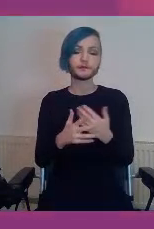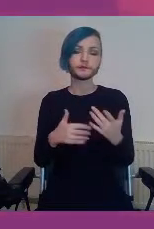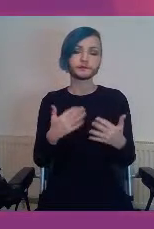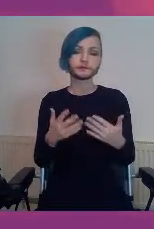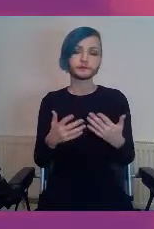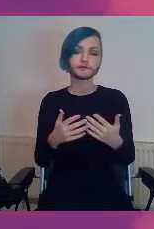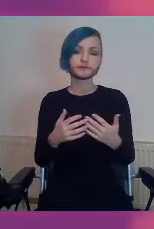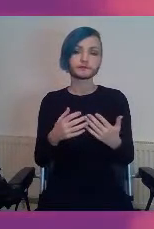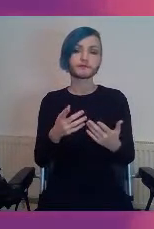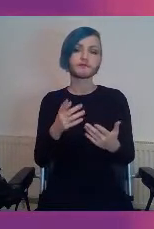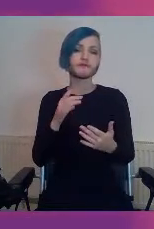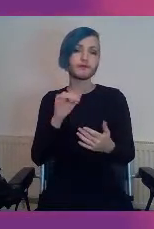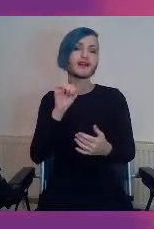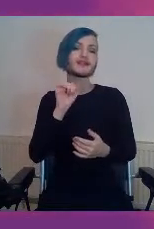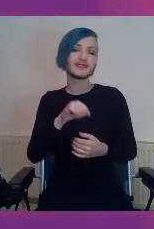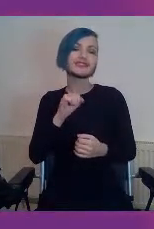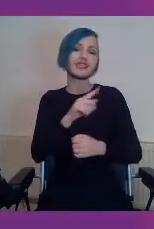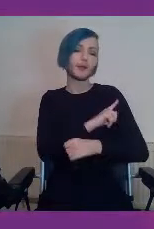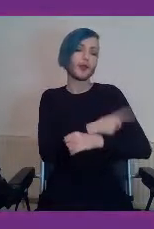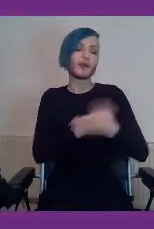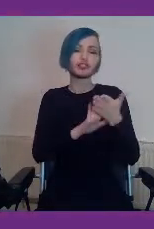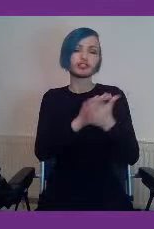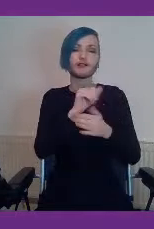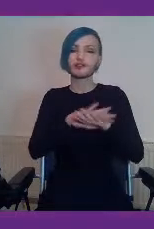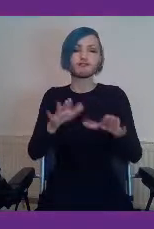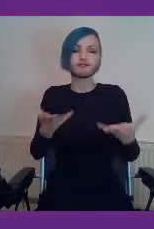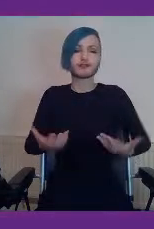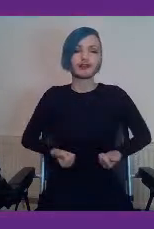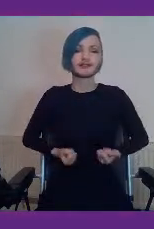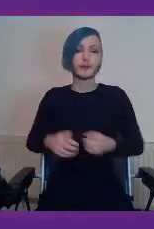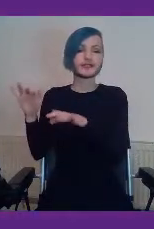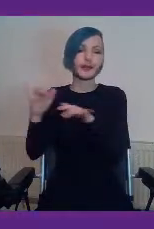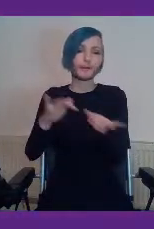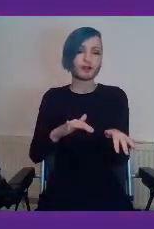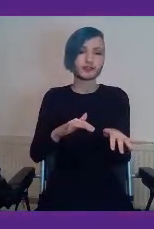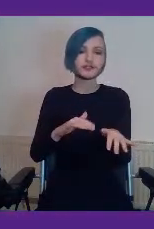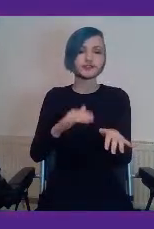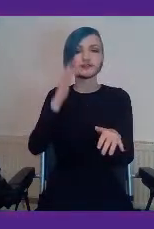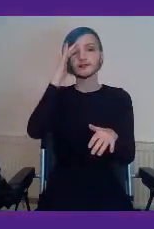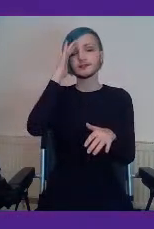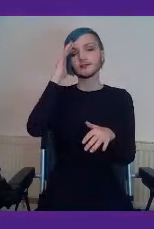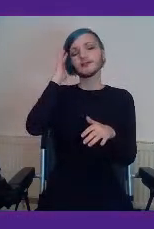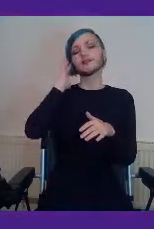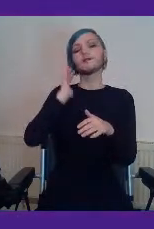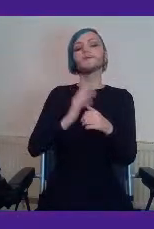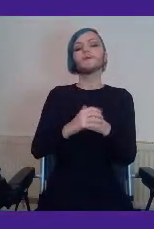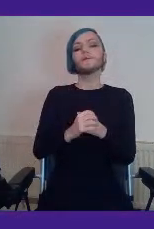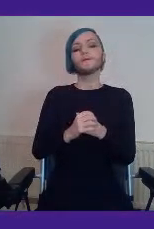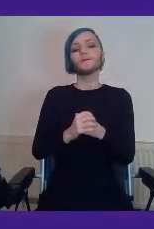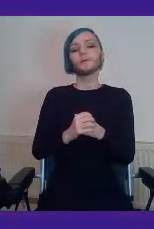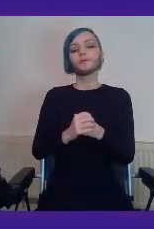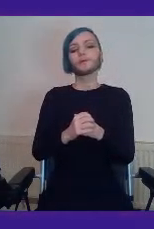intolerant way, and they were looking for some emotions and for